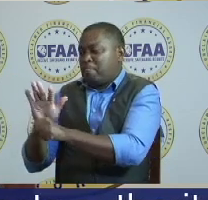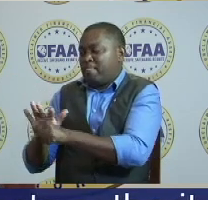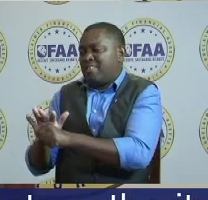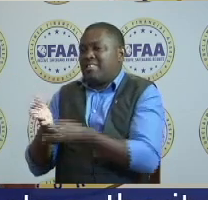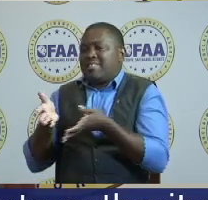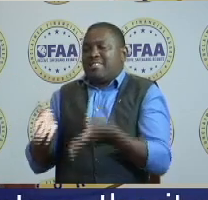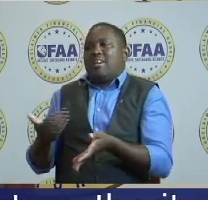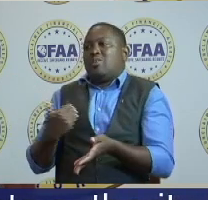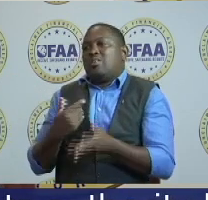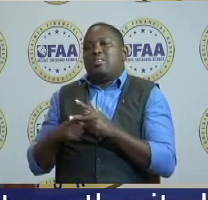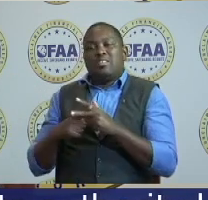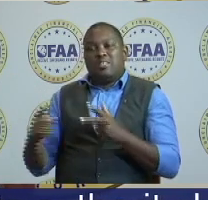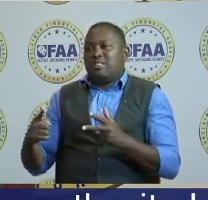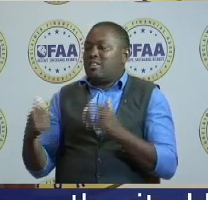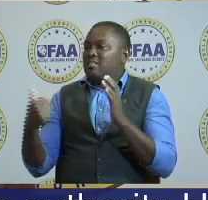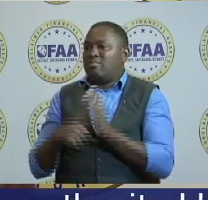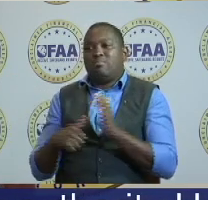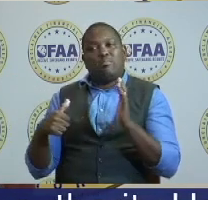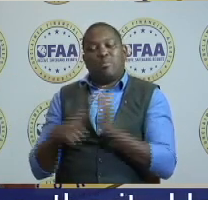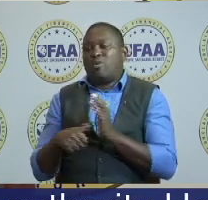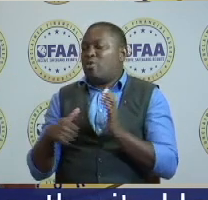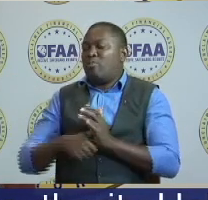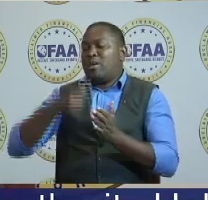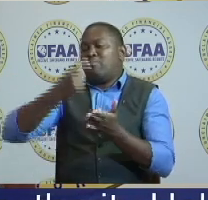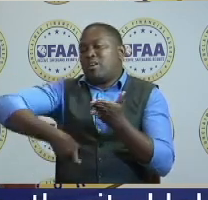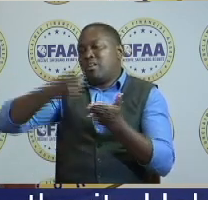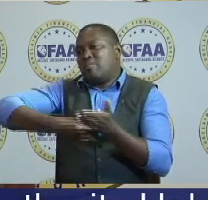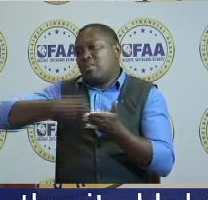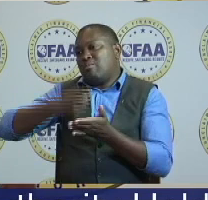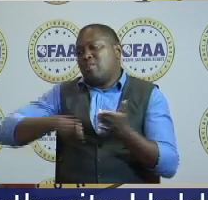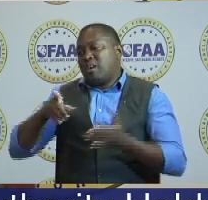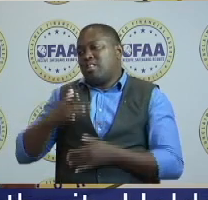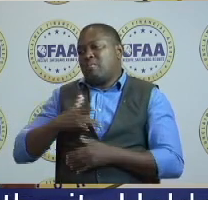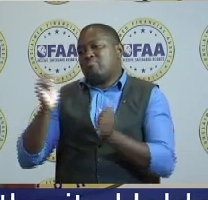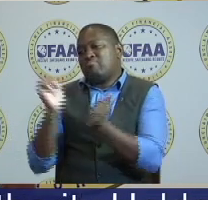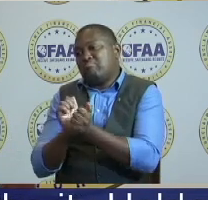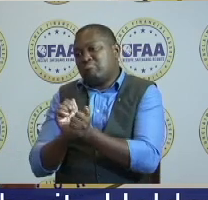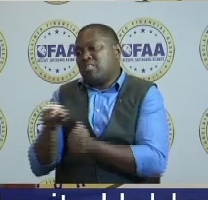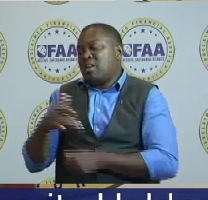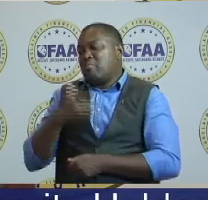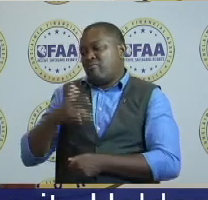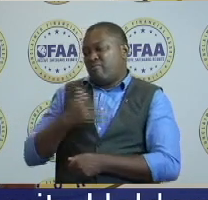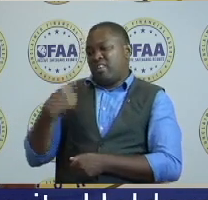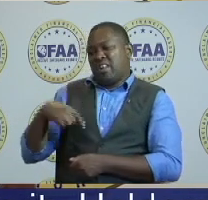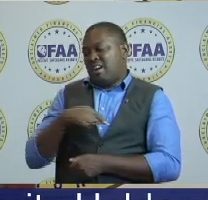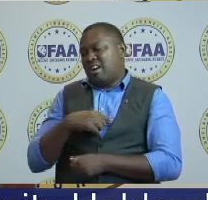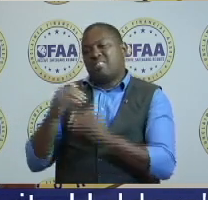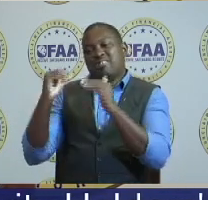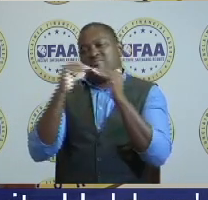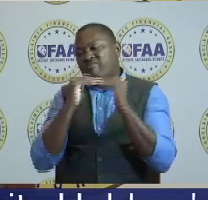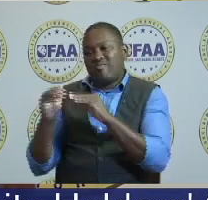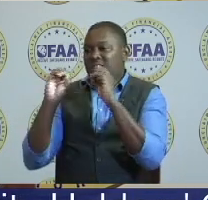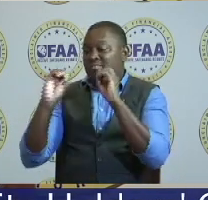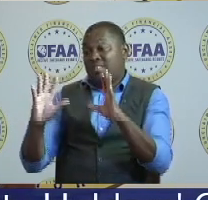then now when we start bringing in the issue of the penalties, then they feel like the authority is quite unfair. Yet, we